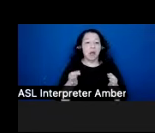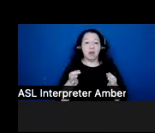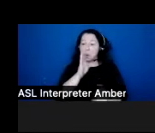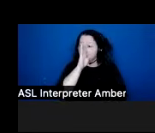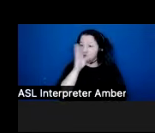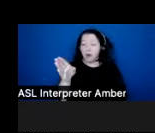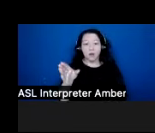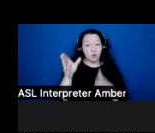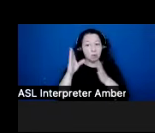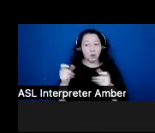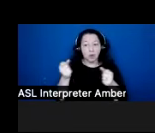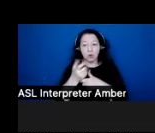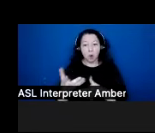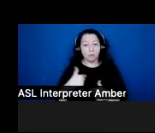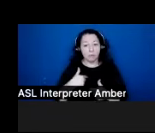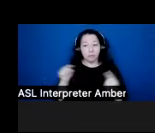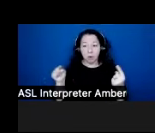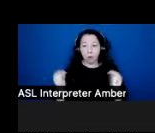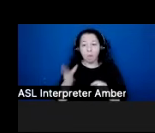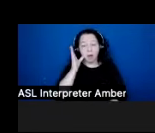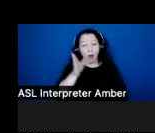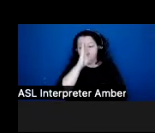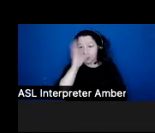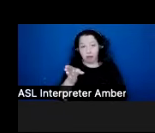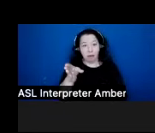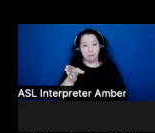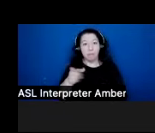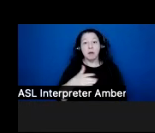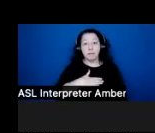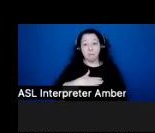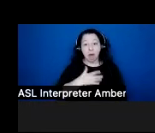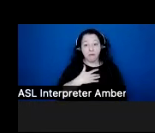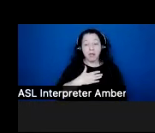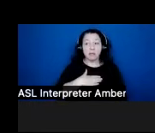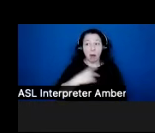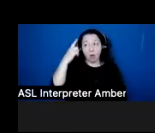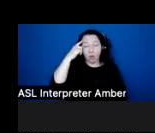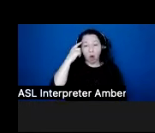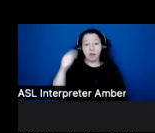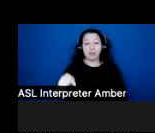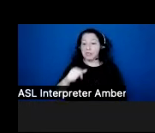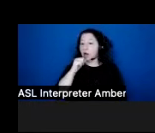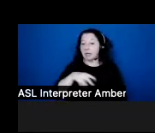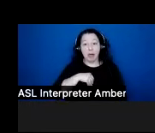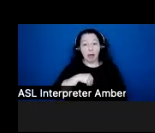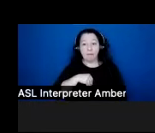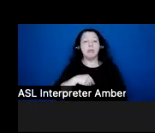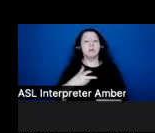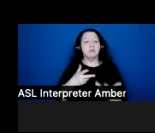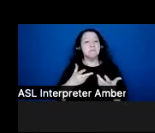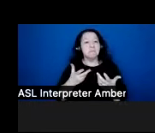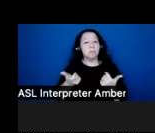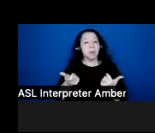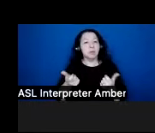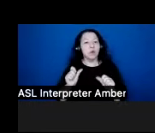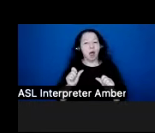causing me harm, and I'm gonna say, like, okay, here's how I feel, or how I think, or how this is not acceptable to me. Sort of I see this